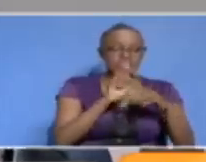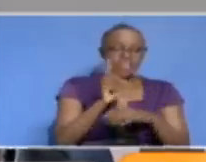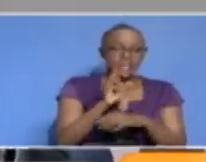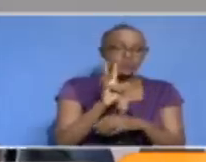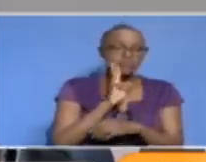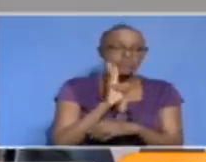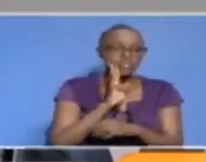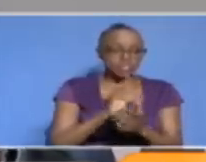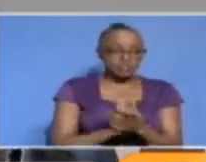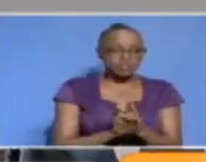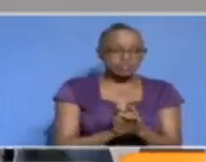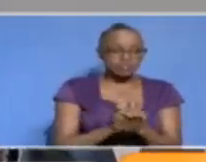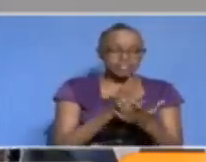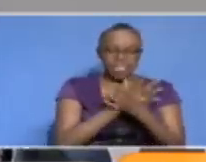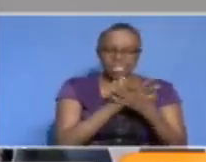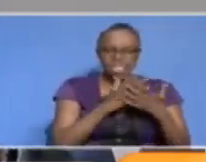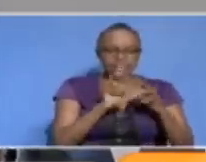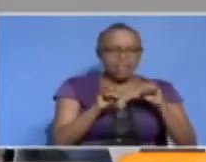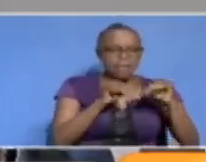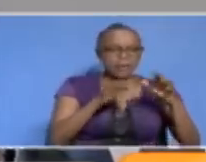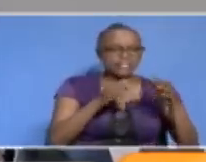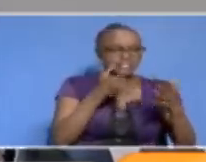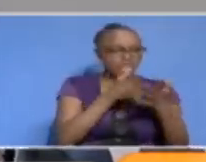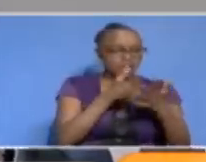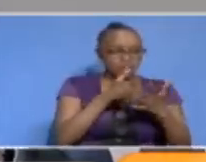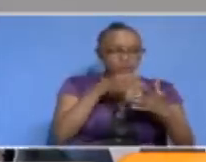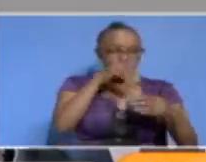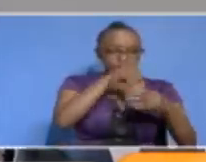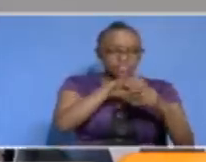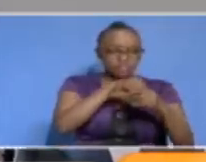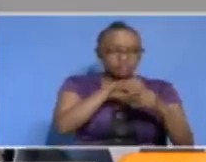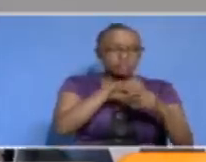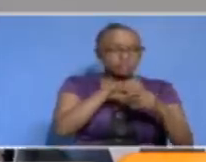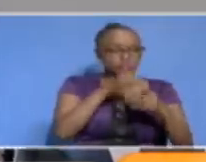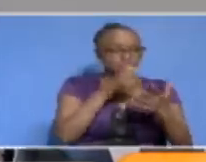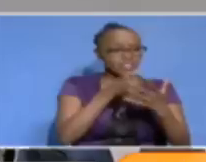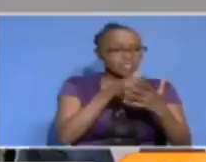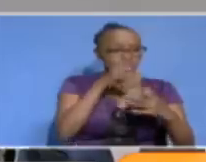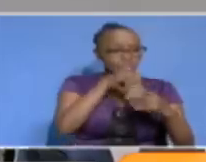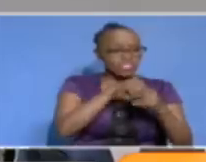Water. Any manager engaged